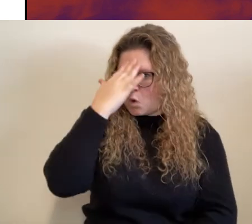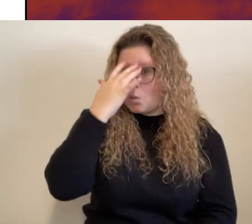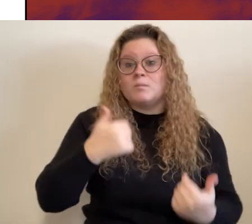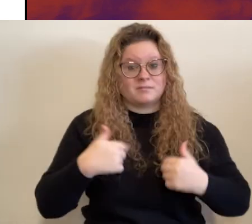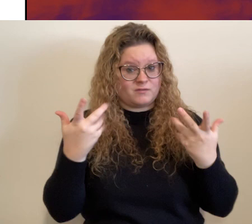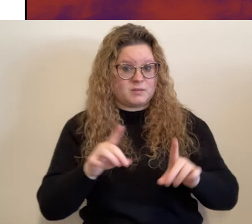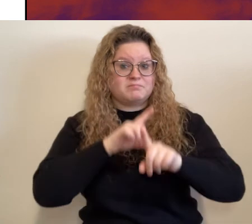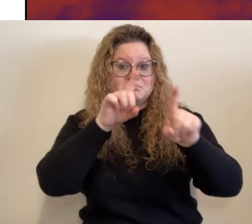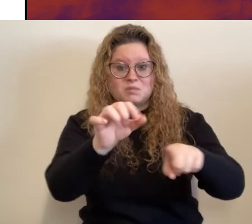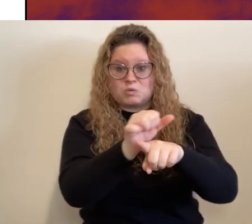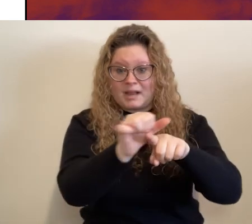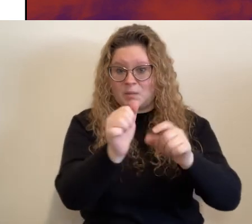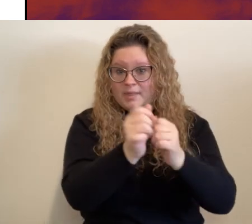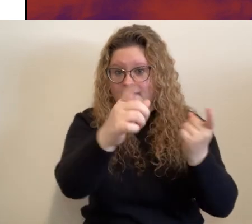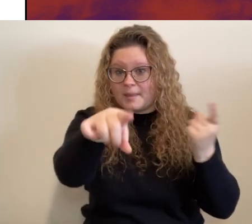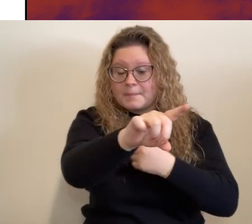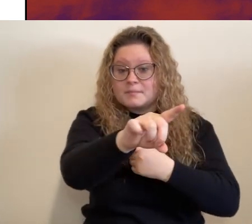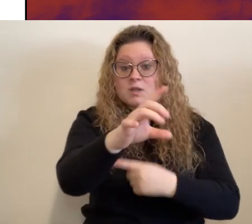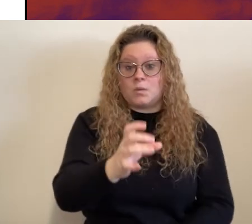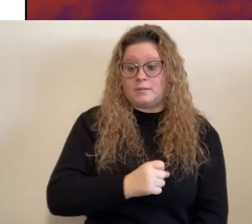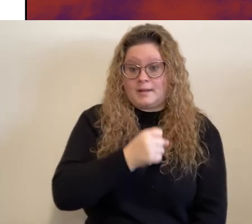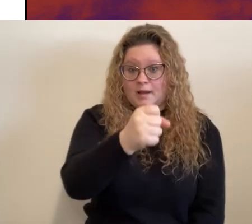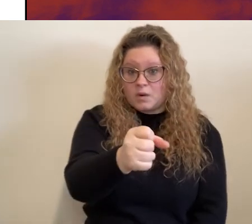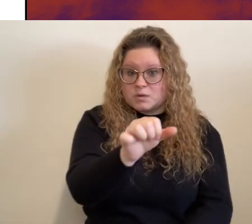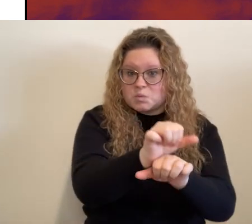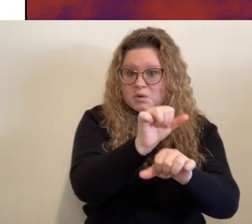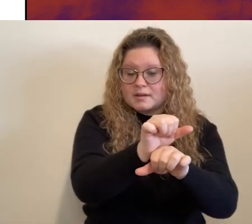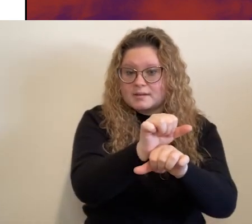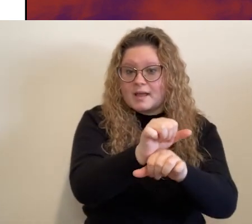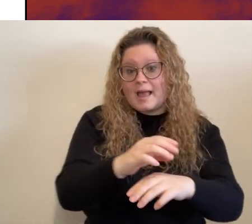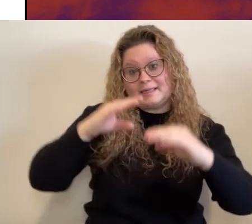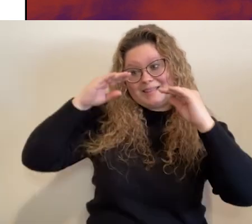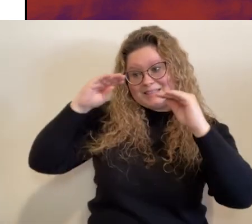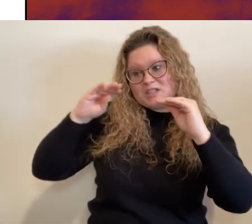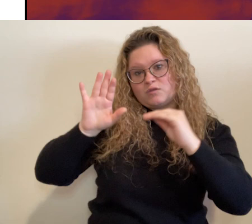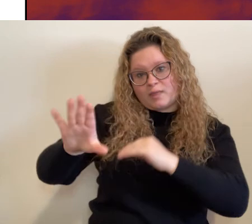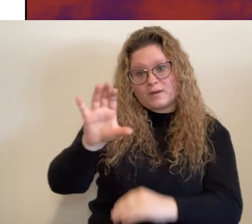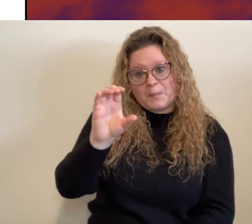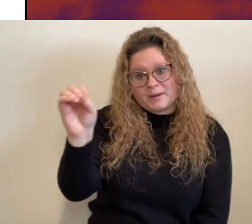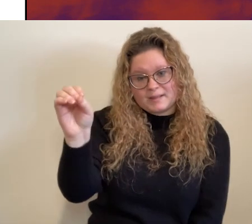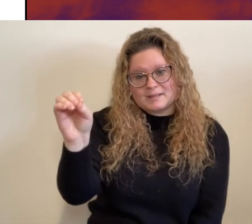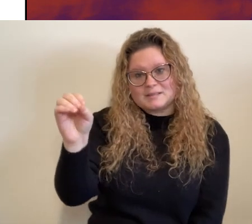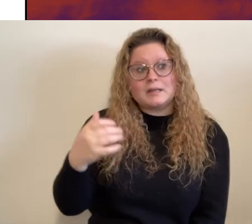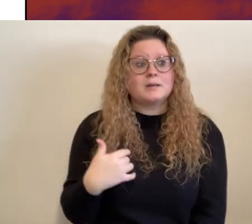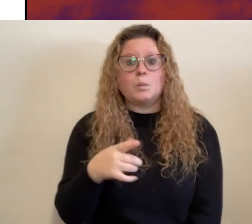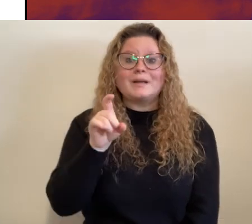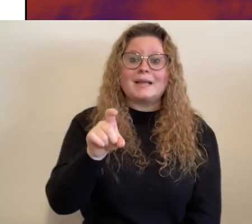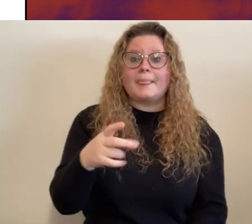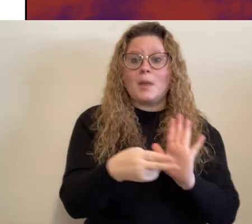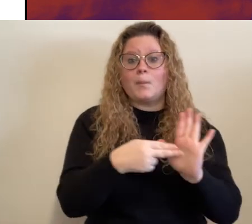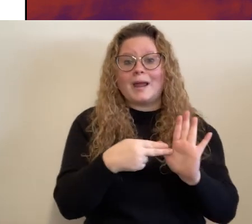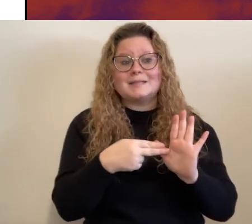hired me to work on Roar, and then she got the opportunity to teach on their platform, she's like, we need the branding, Mariah, help me